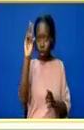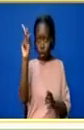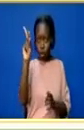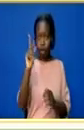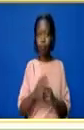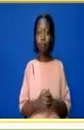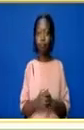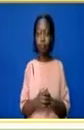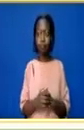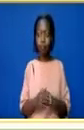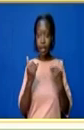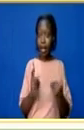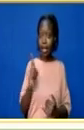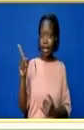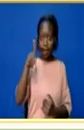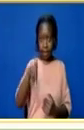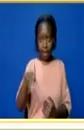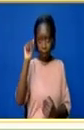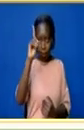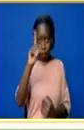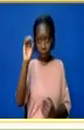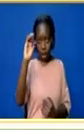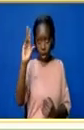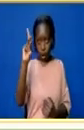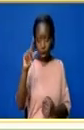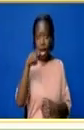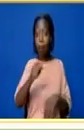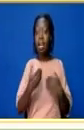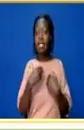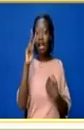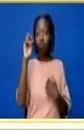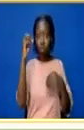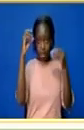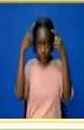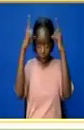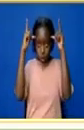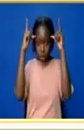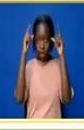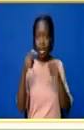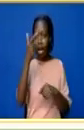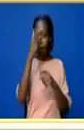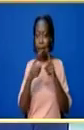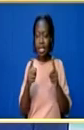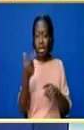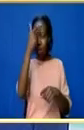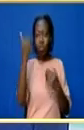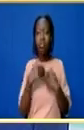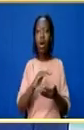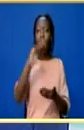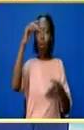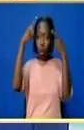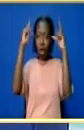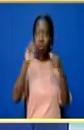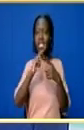feed, let's say 20 cows. Mm-hmm. But since you have bought more cows, you put 50 cows.